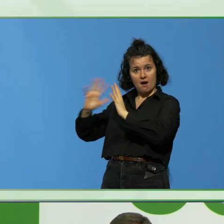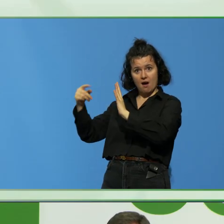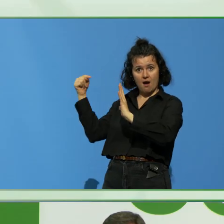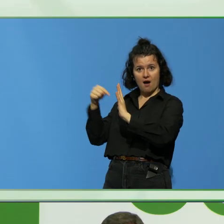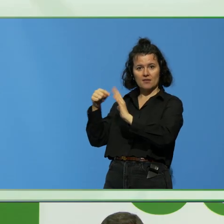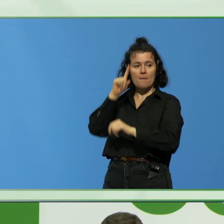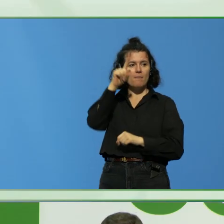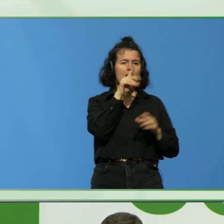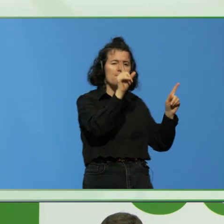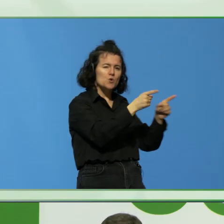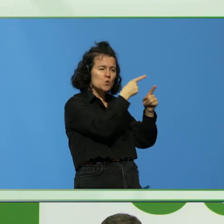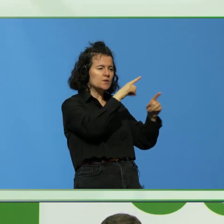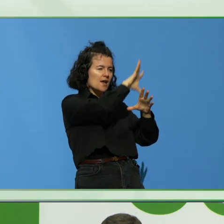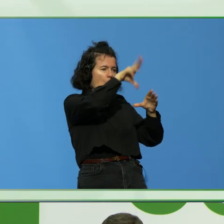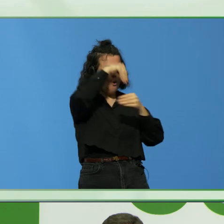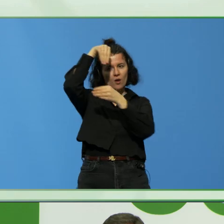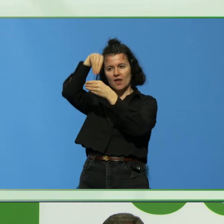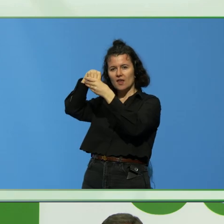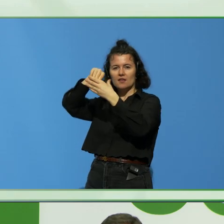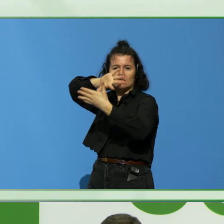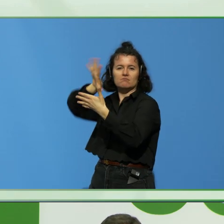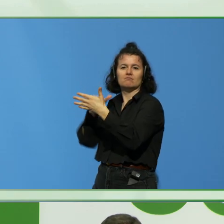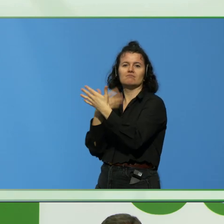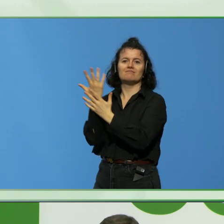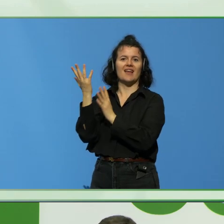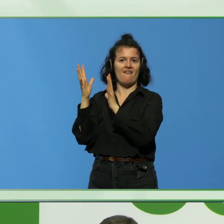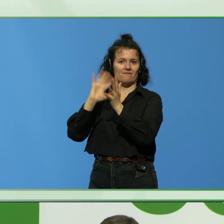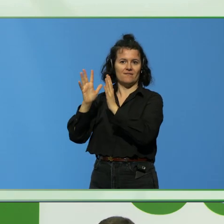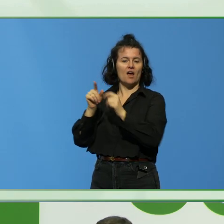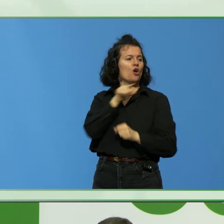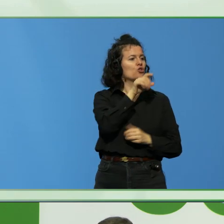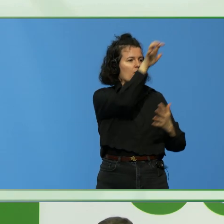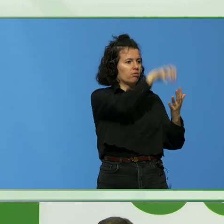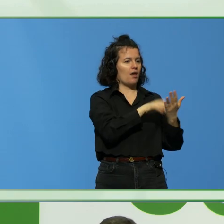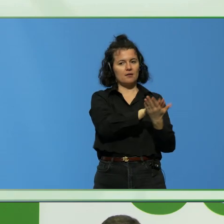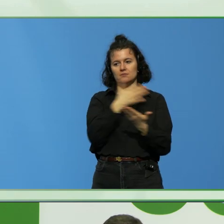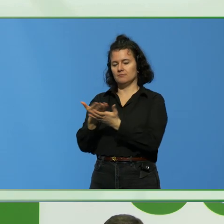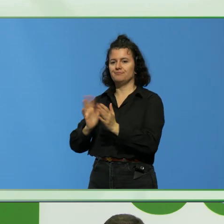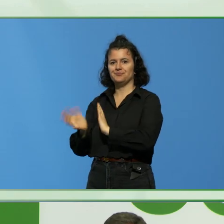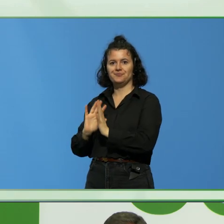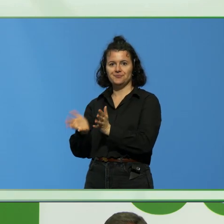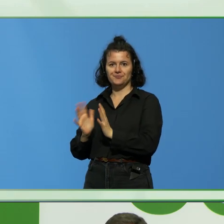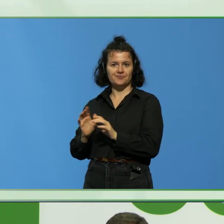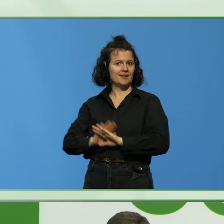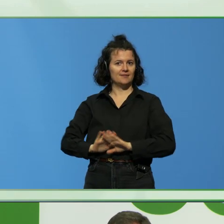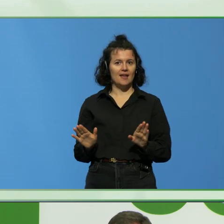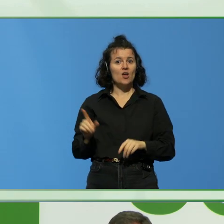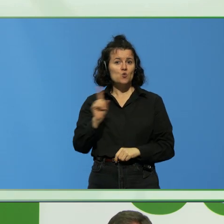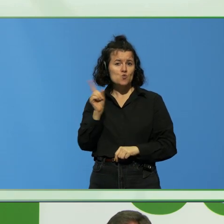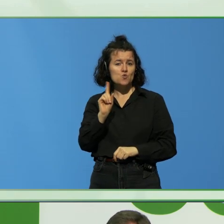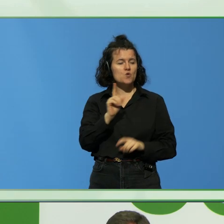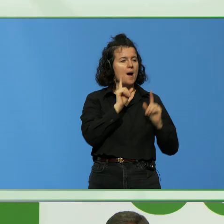musical content. It's not simply about translating song text into a sign language, but rather